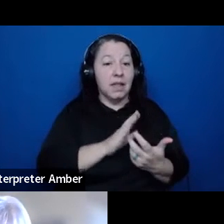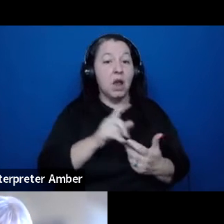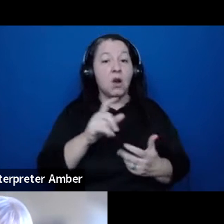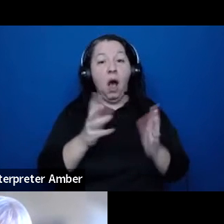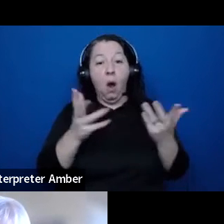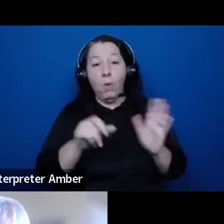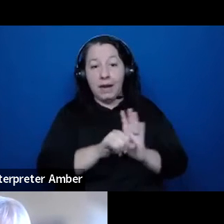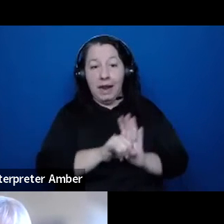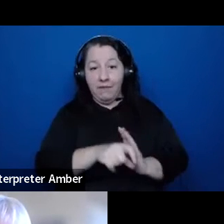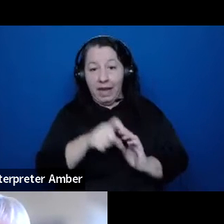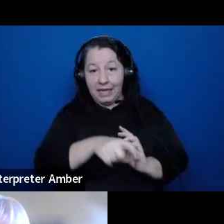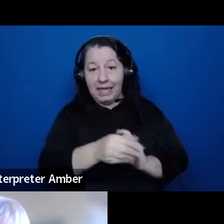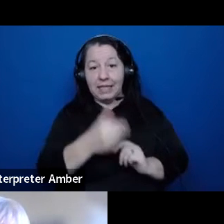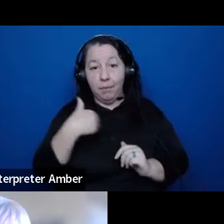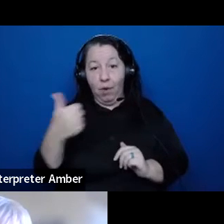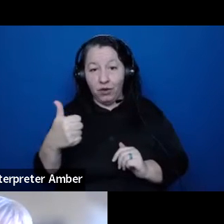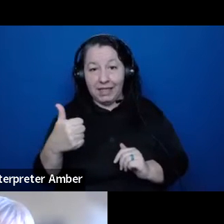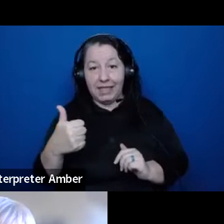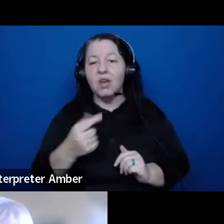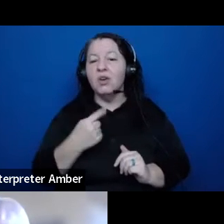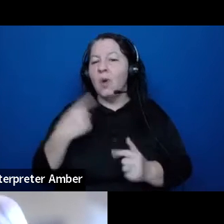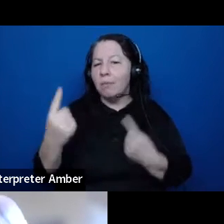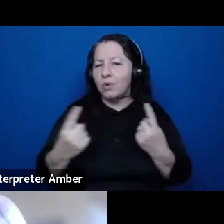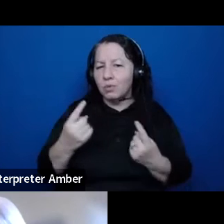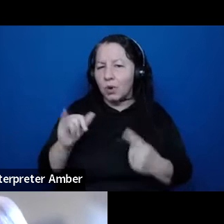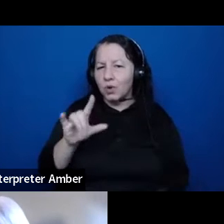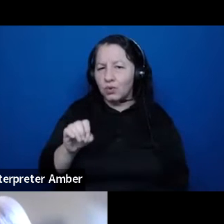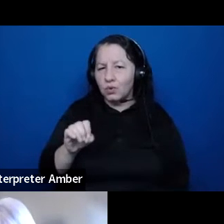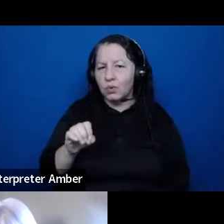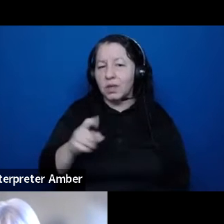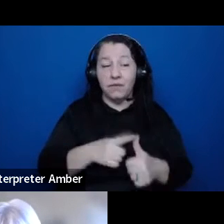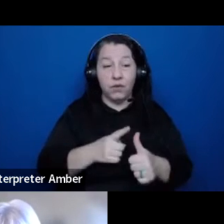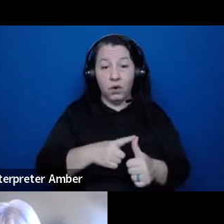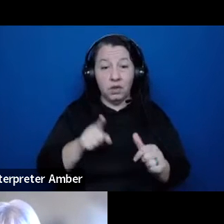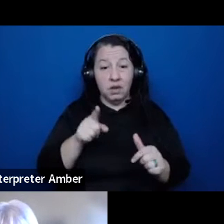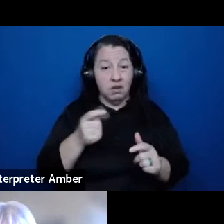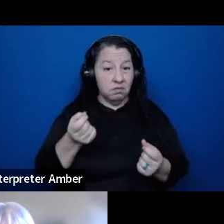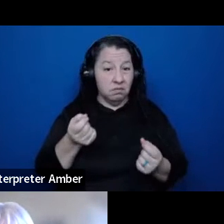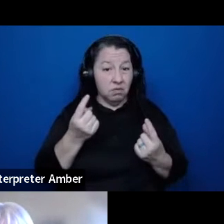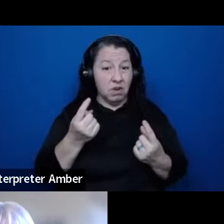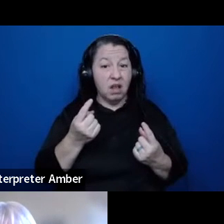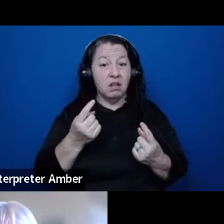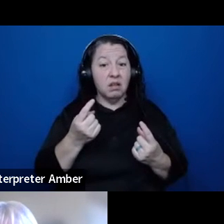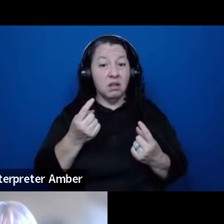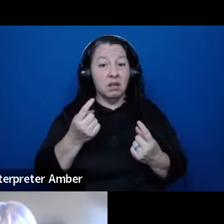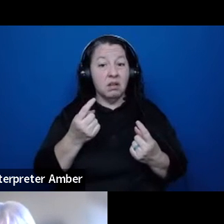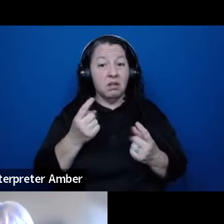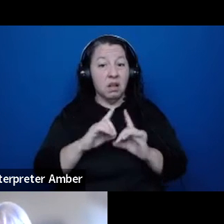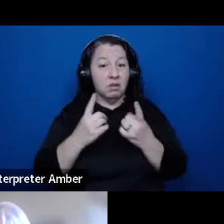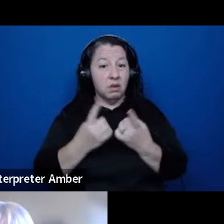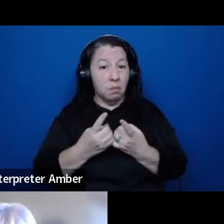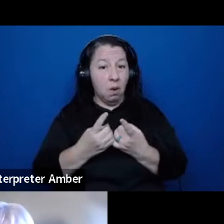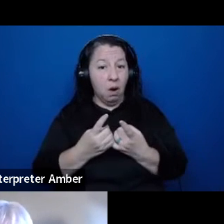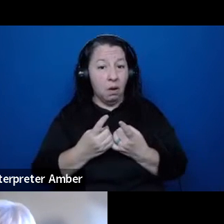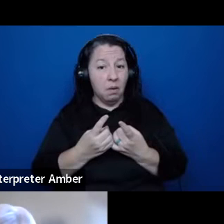just wondering, Julie, can you define, well, number one, does the Department of Justice define what they